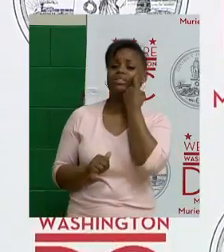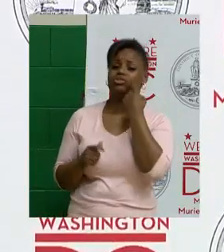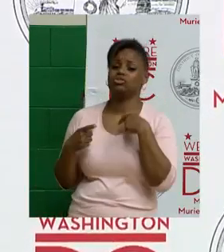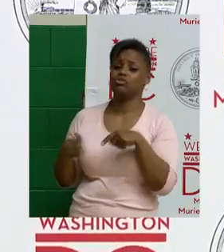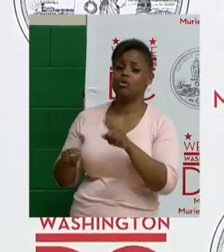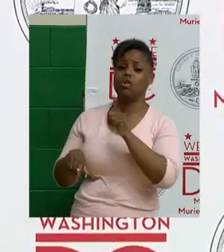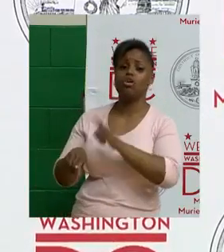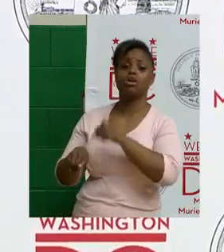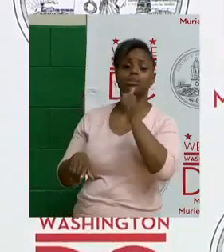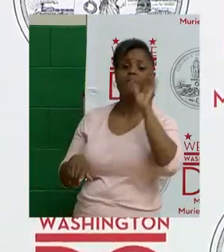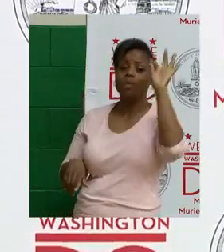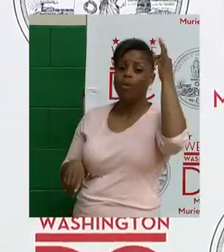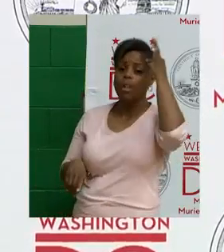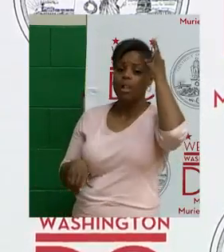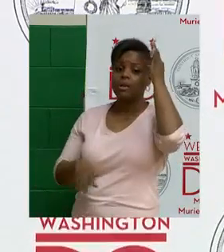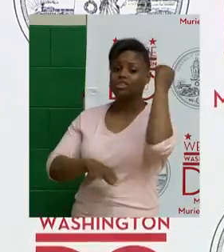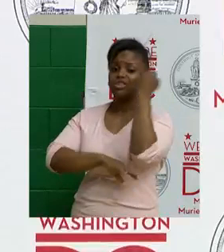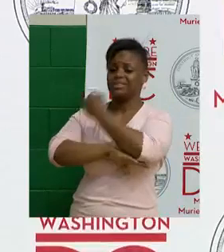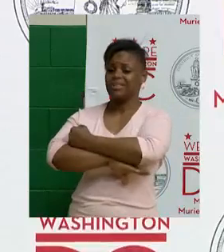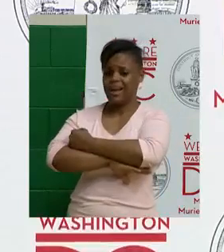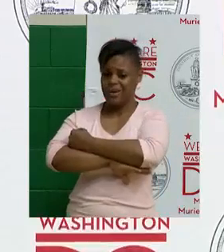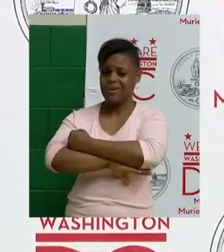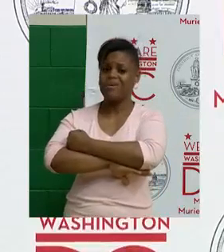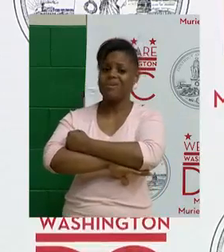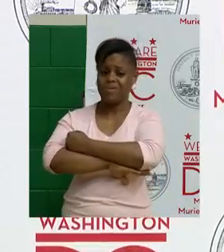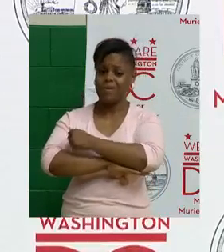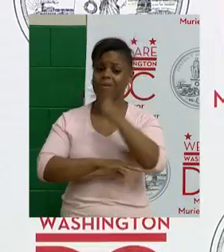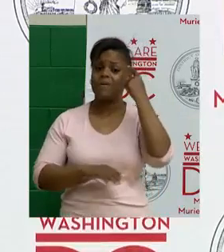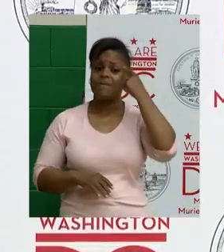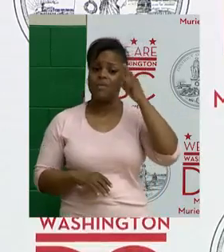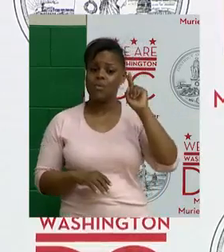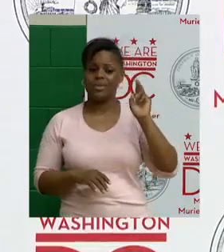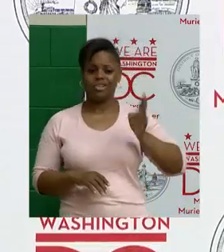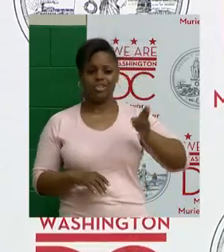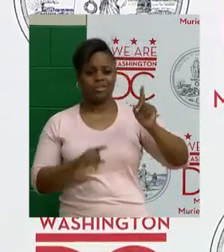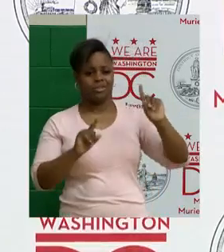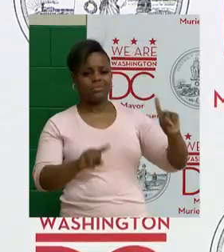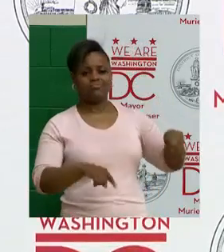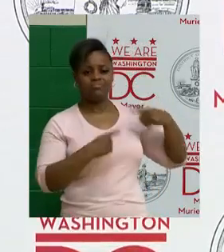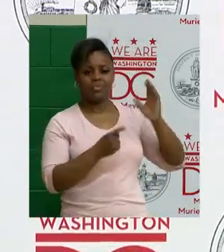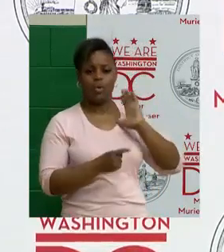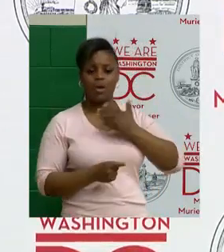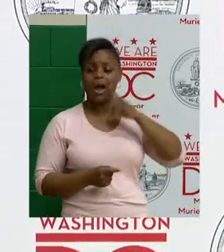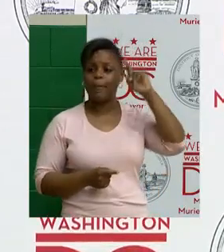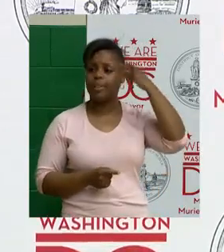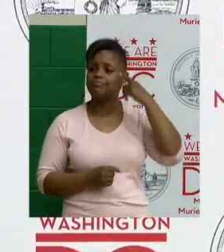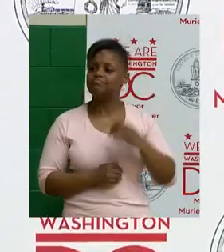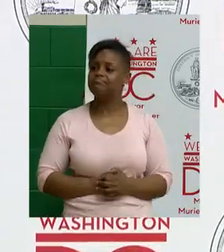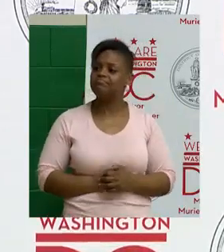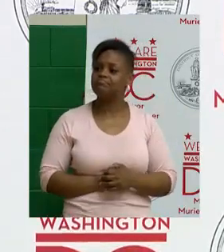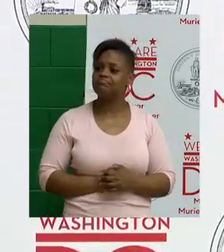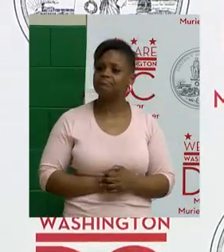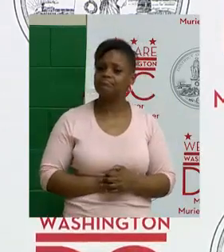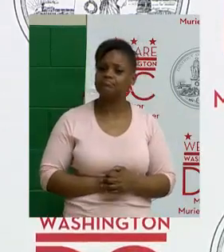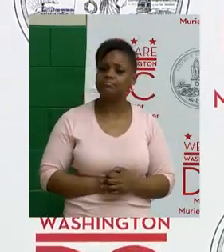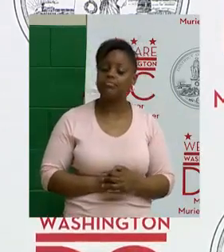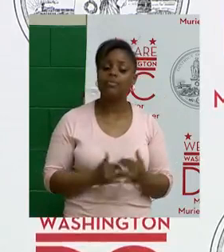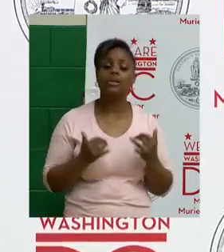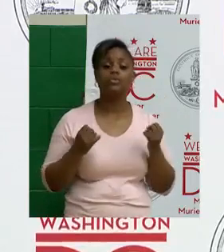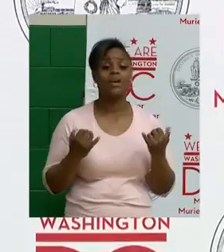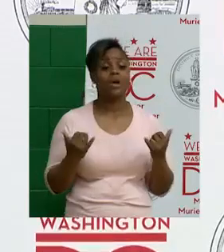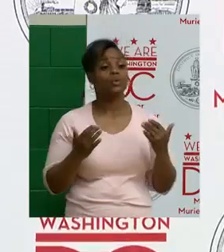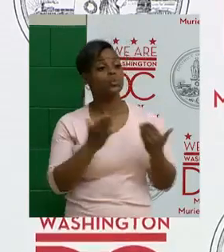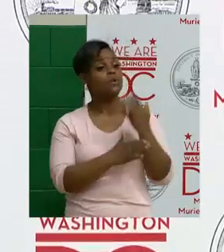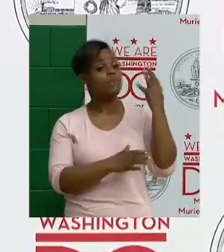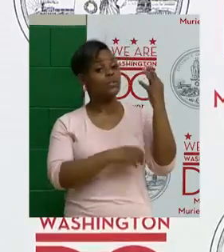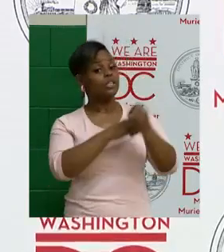government shutdown in the history of our nation's capital. So now that we start on this new 4 years,